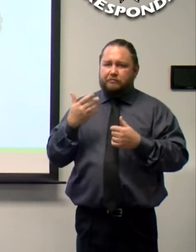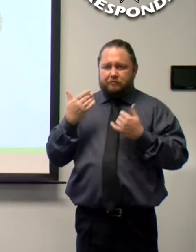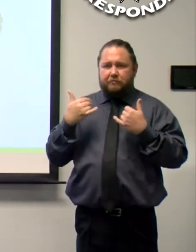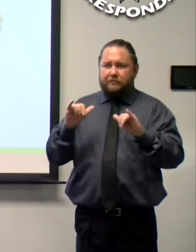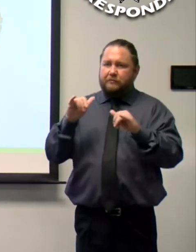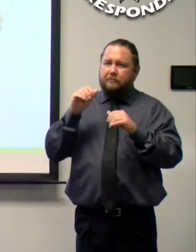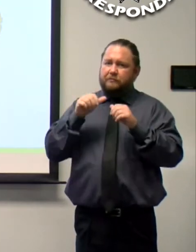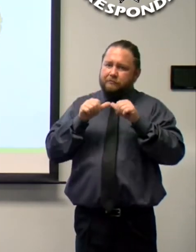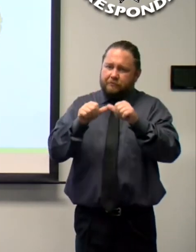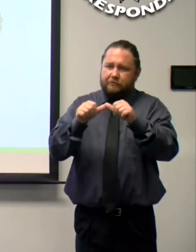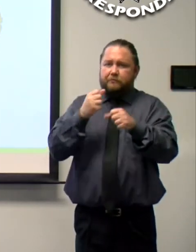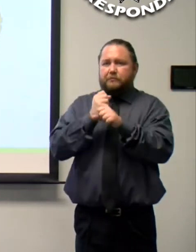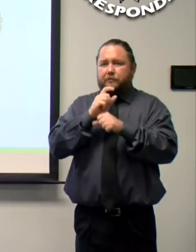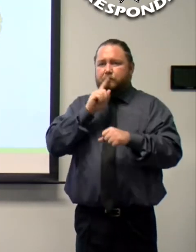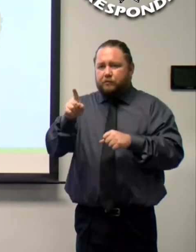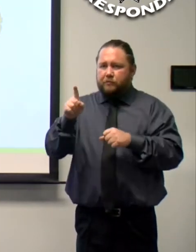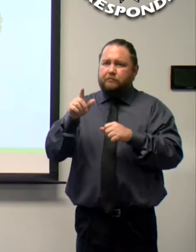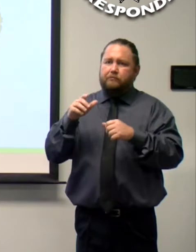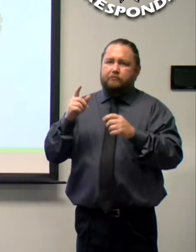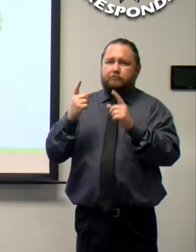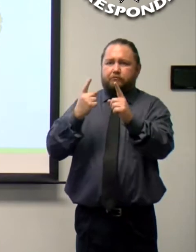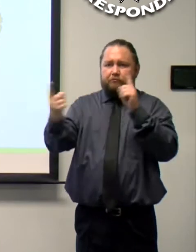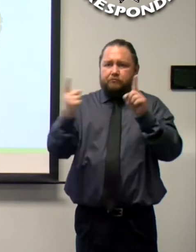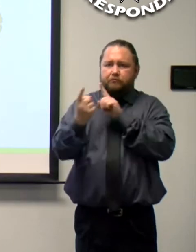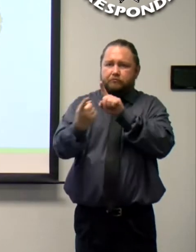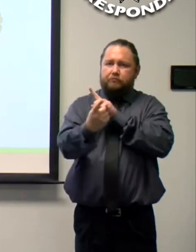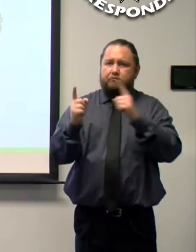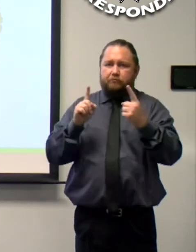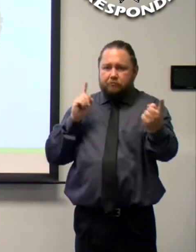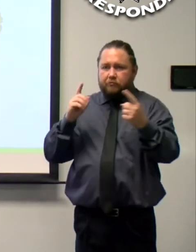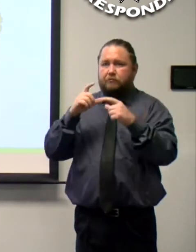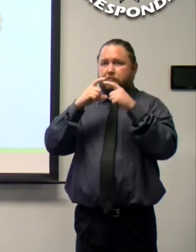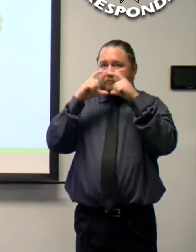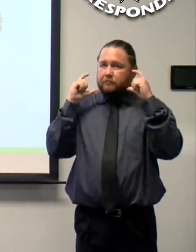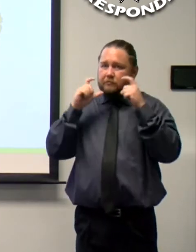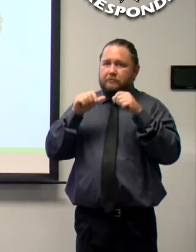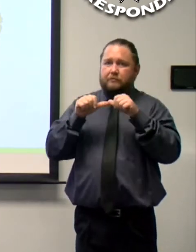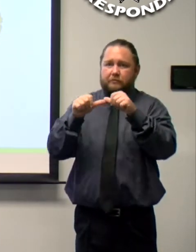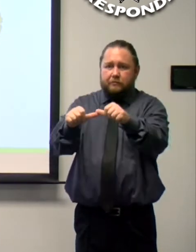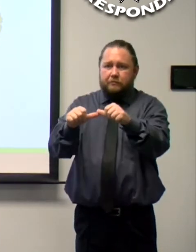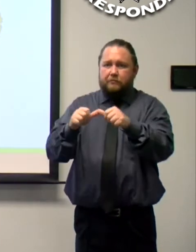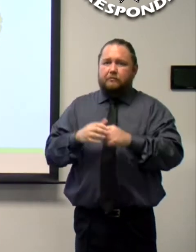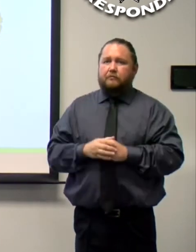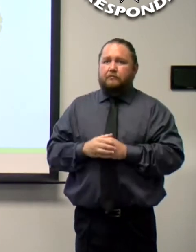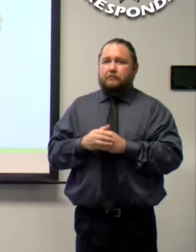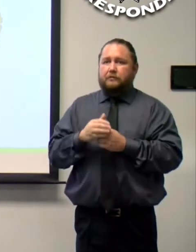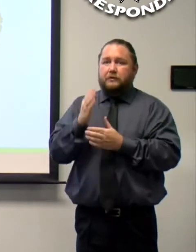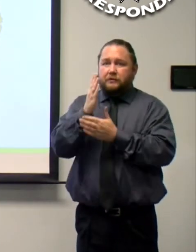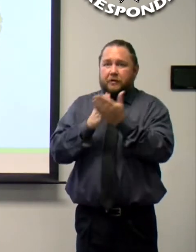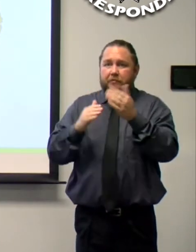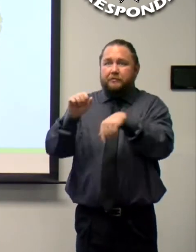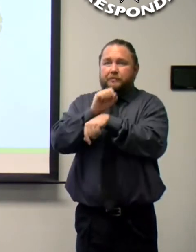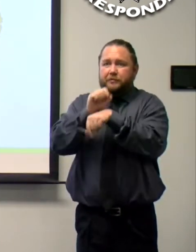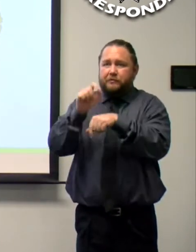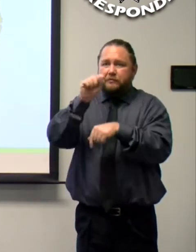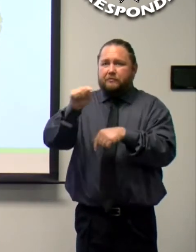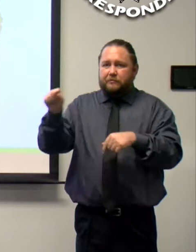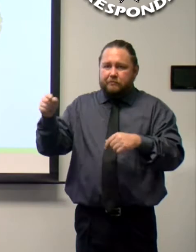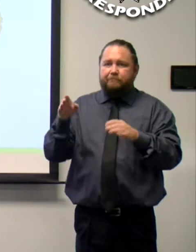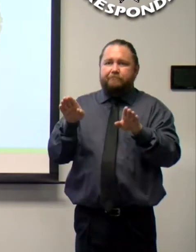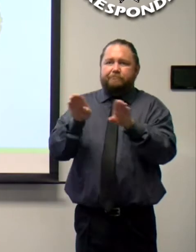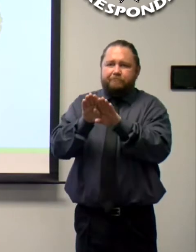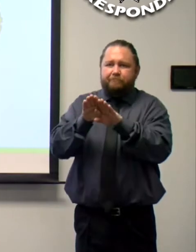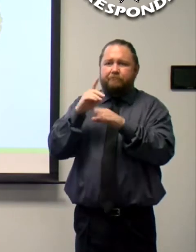social distancing, closing various businesses for a period of time. But today we're going to go through some of